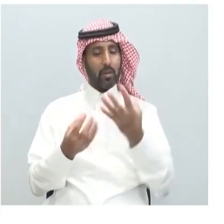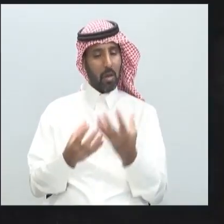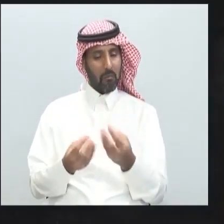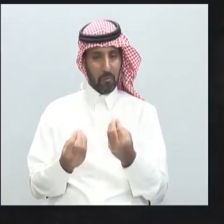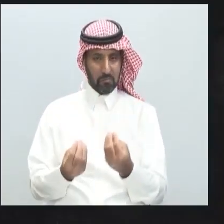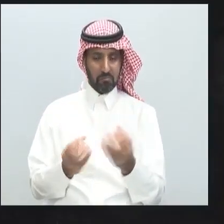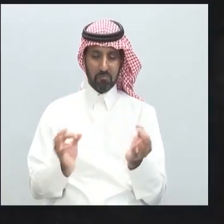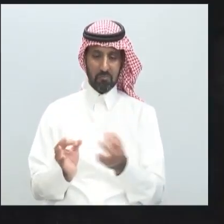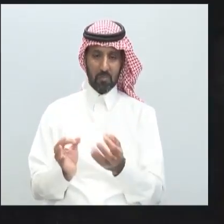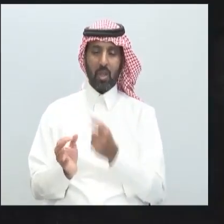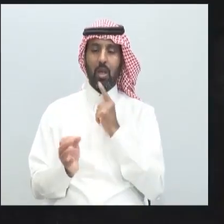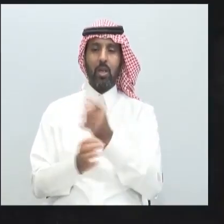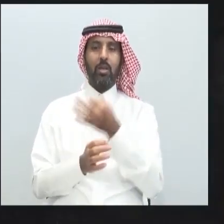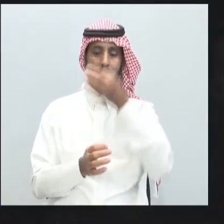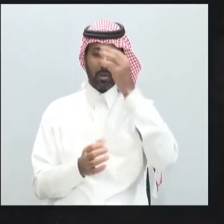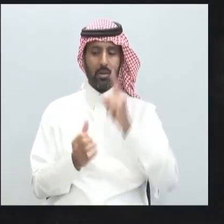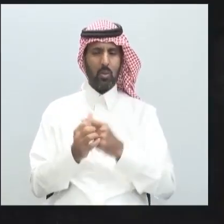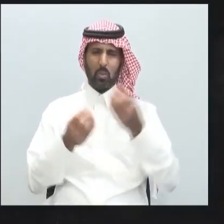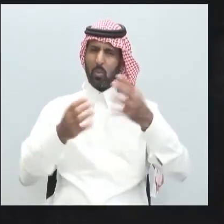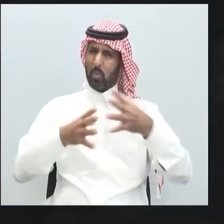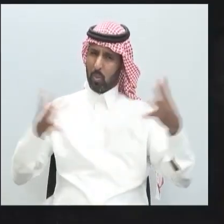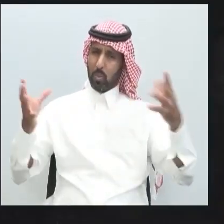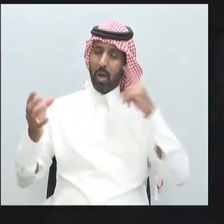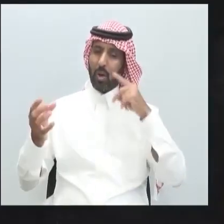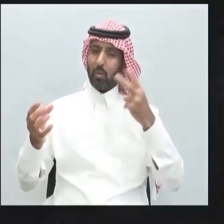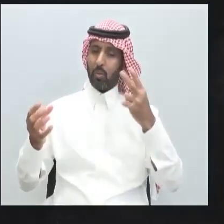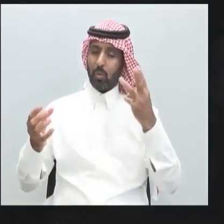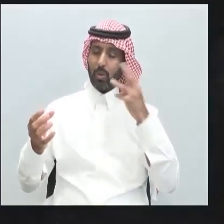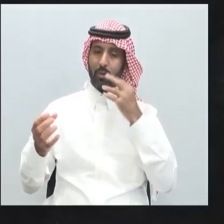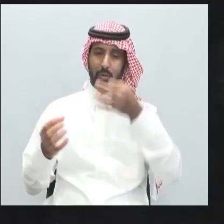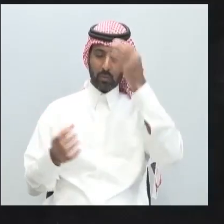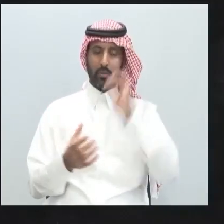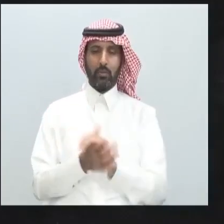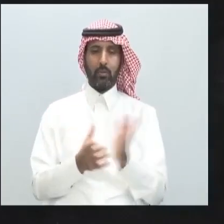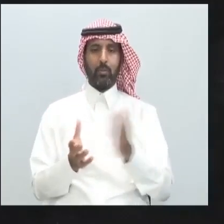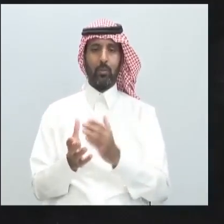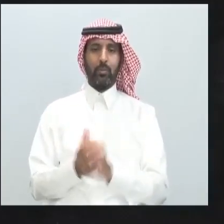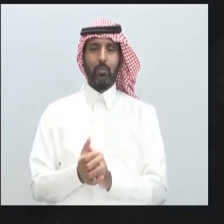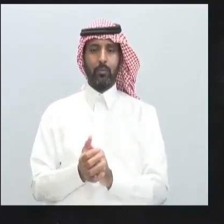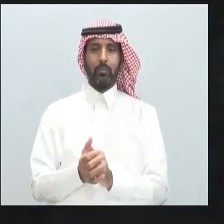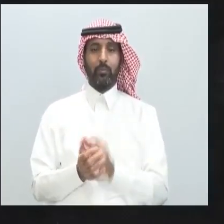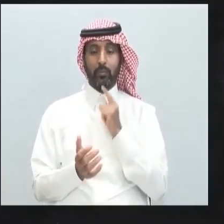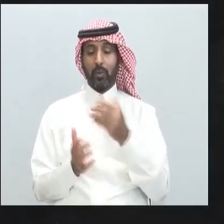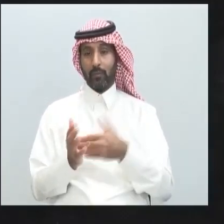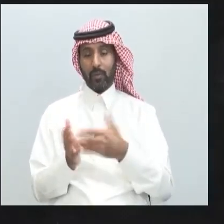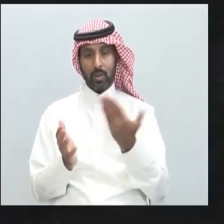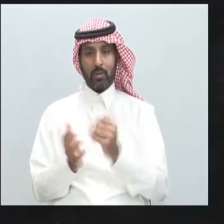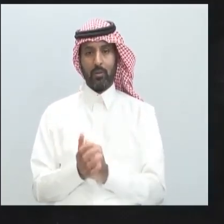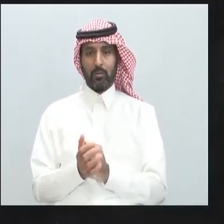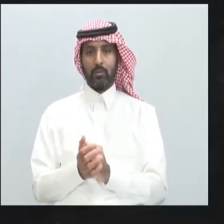2, and describe it using 2 or 3 adjectives. And with that, we've reached the end of this lesson.